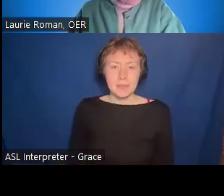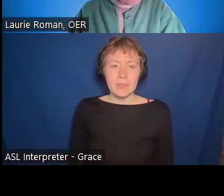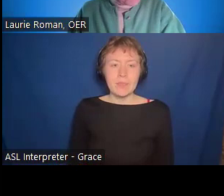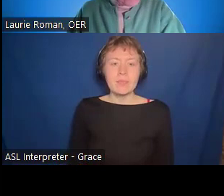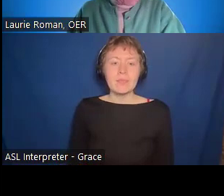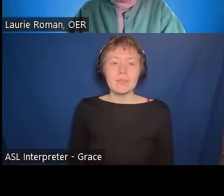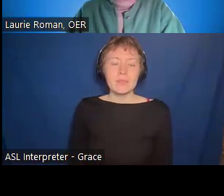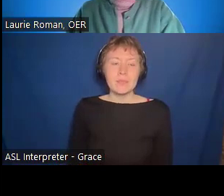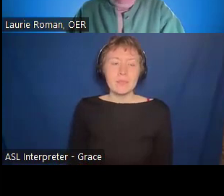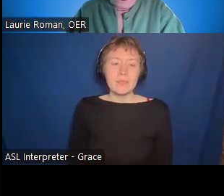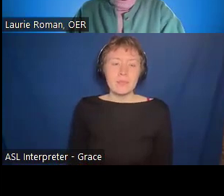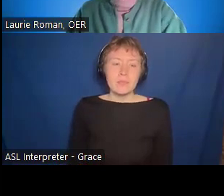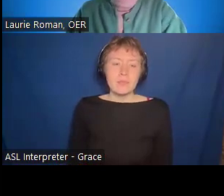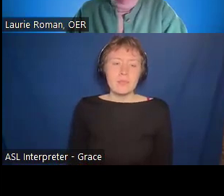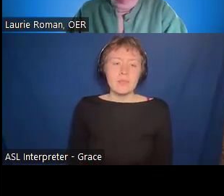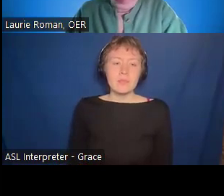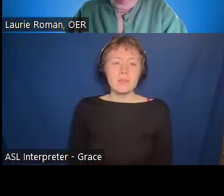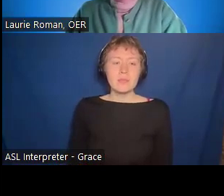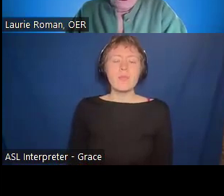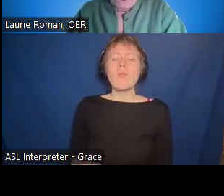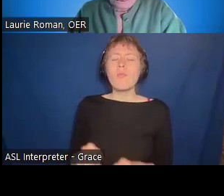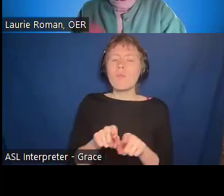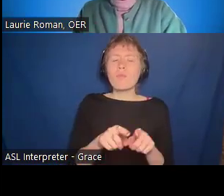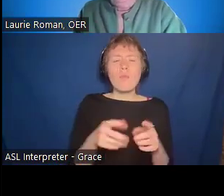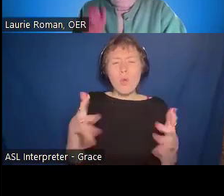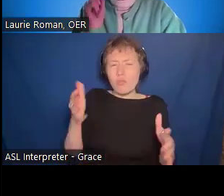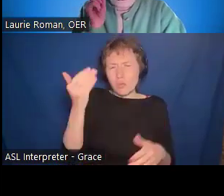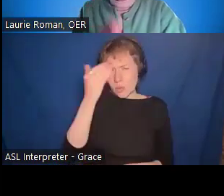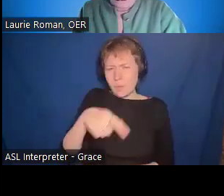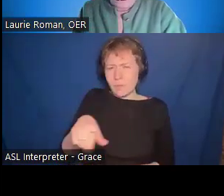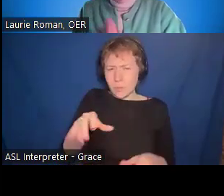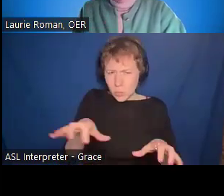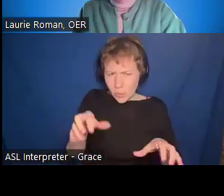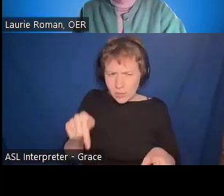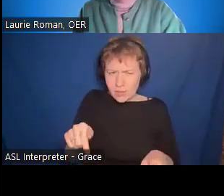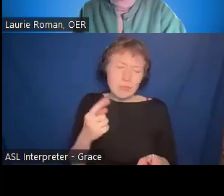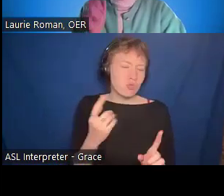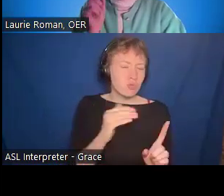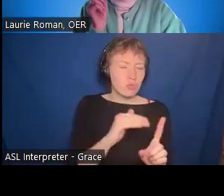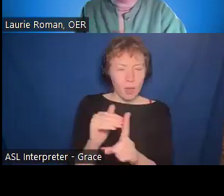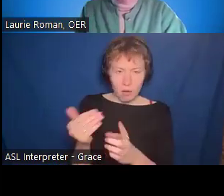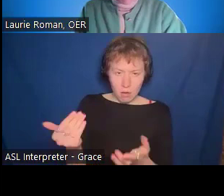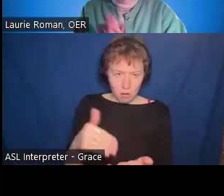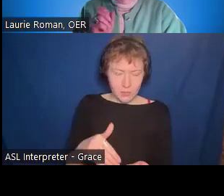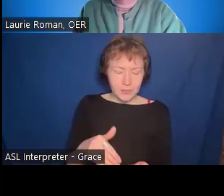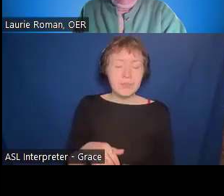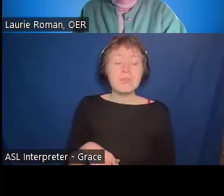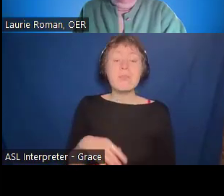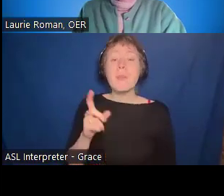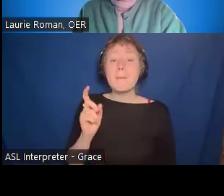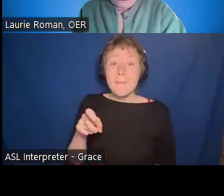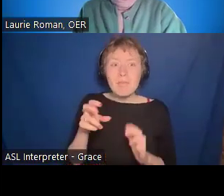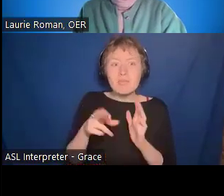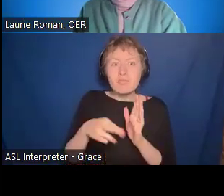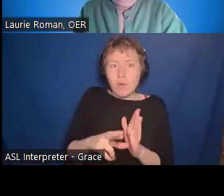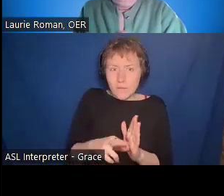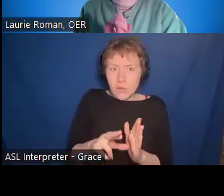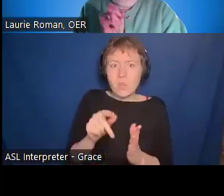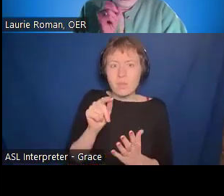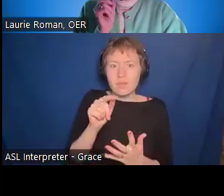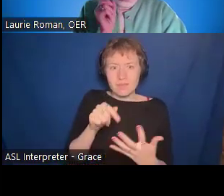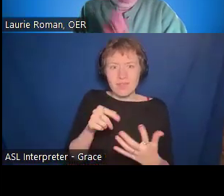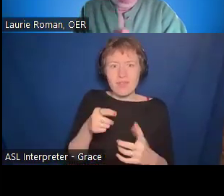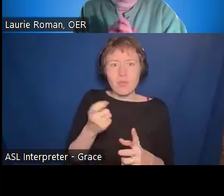know that you do this, but we're reminding you again, is you need to review these things from start to finish.